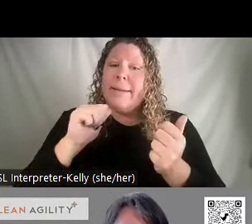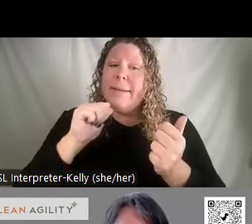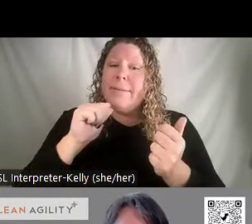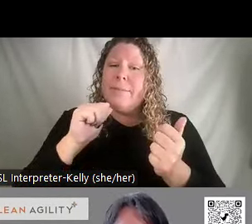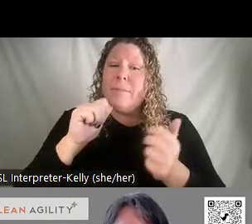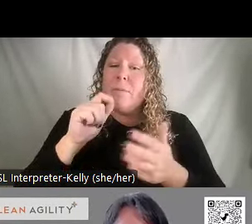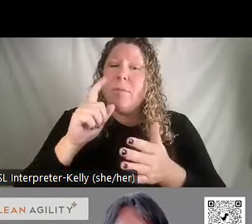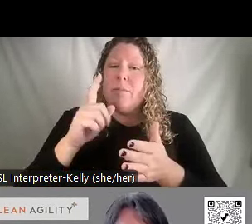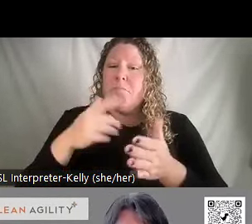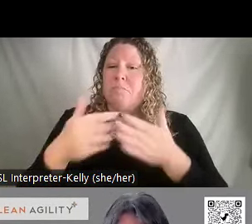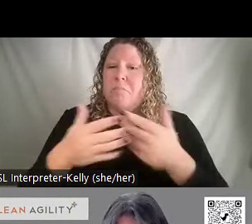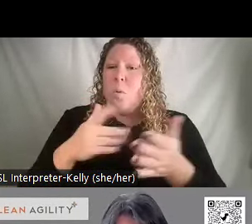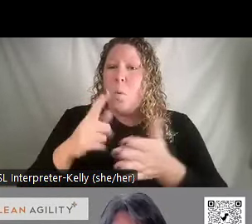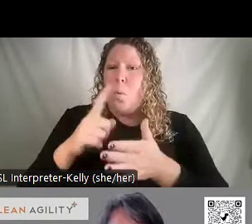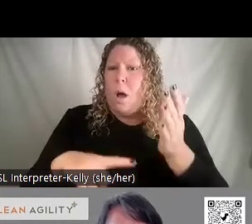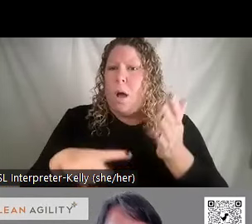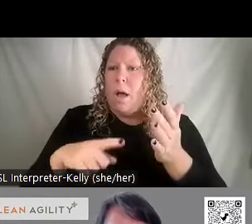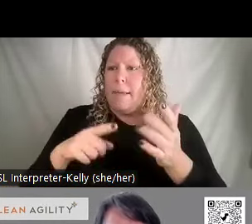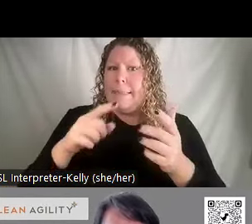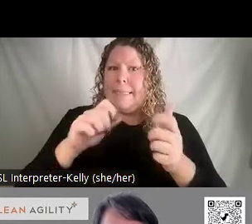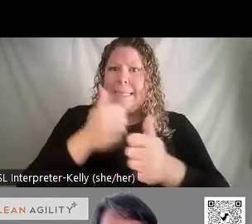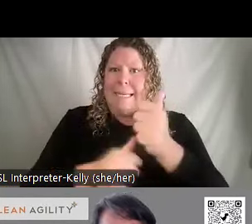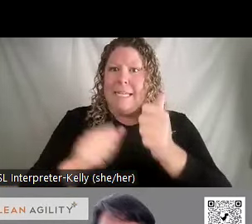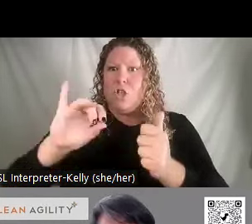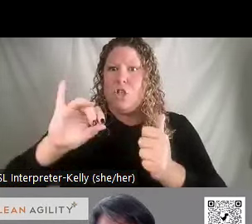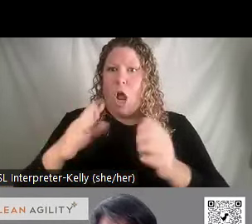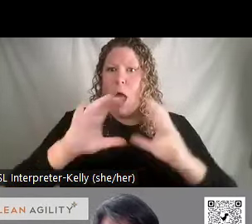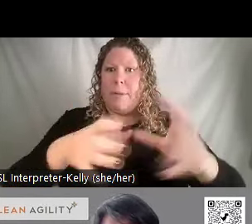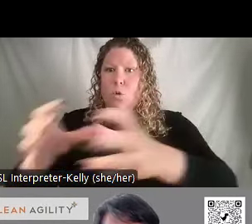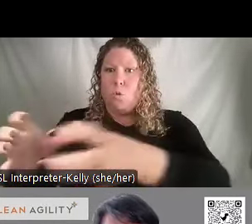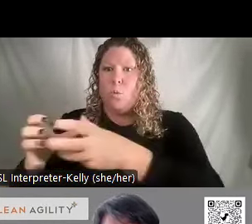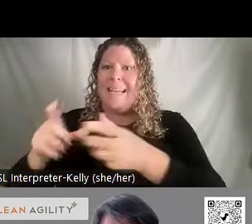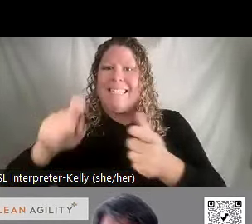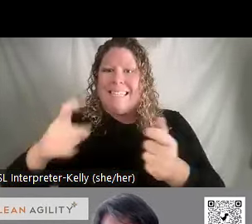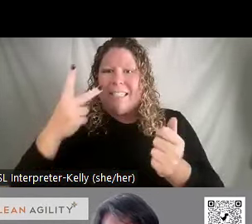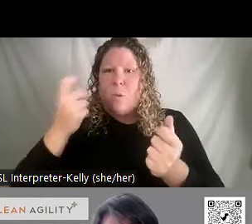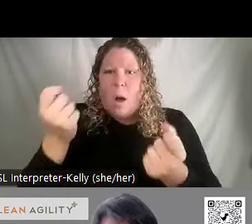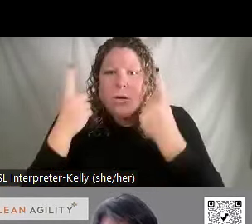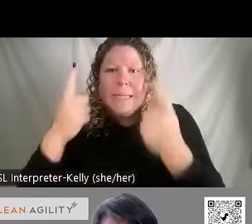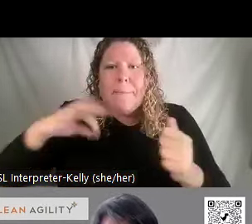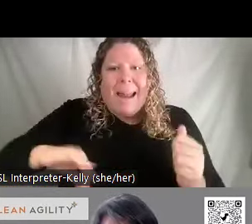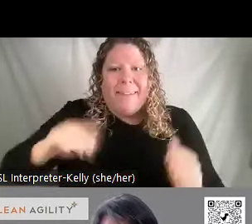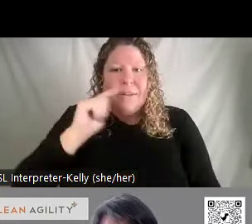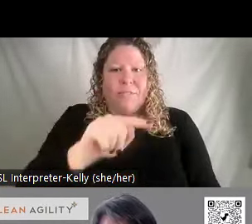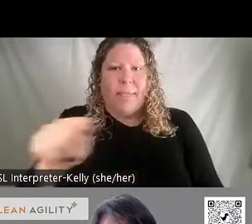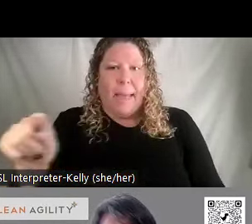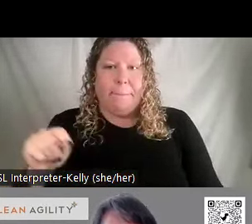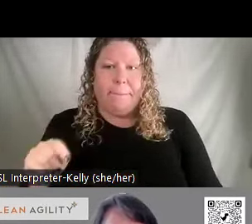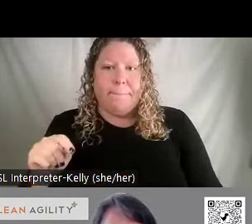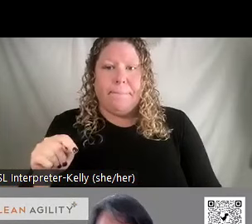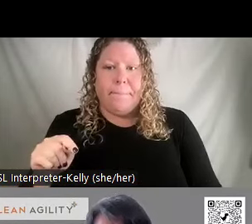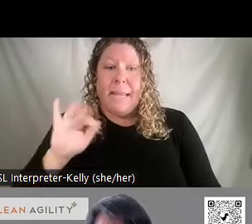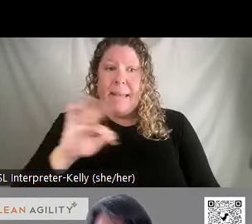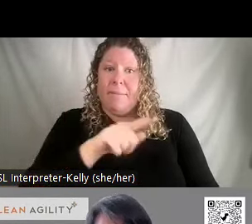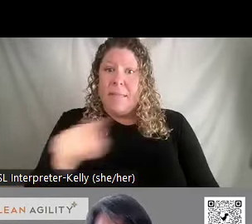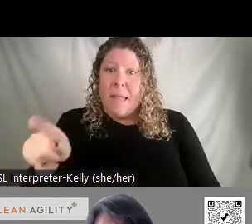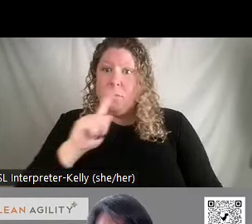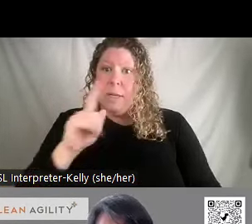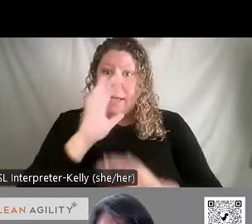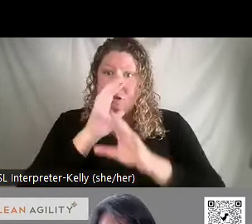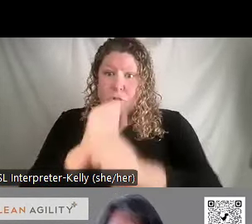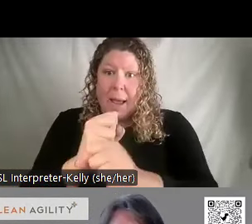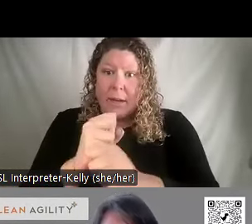each job group that's involved in the change? And if there's something really compelling for them or something that would really attract them, that might be